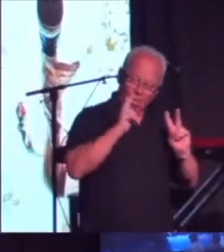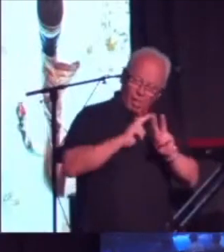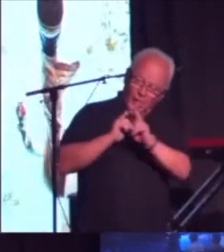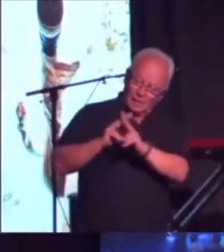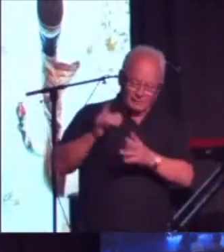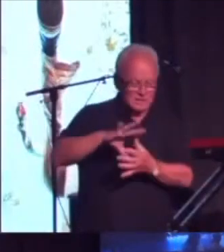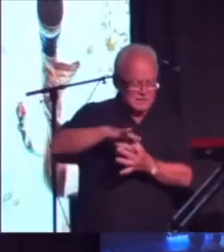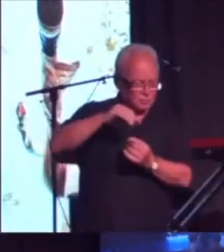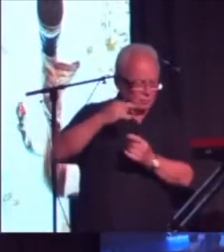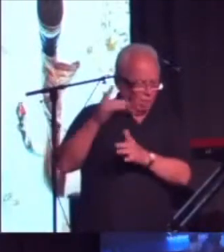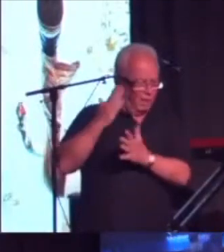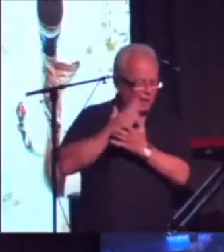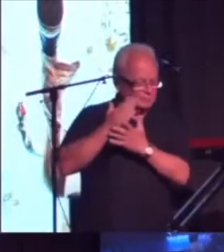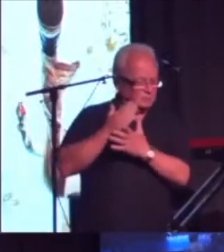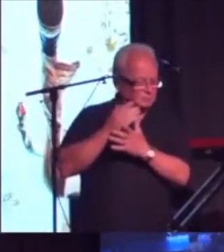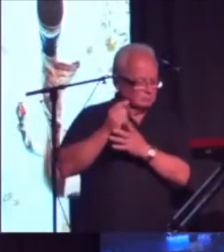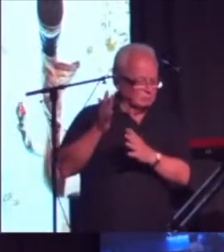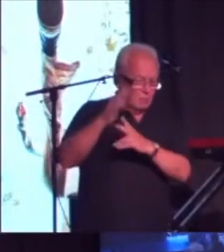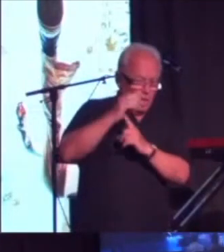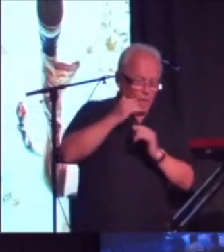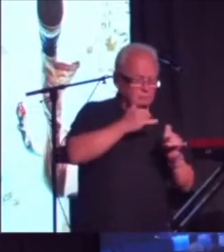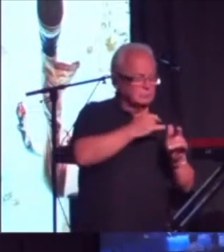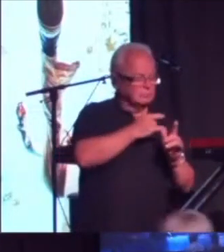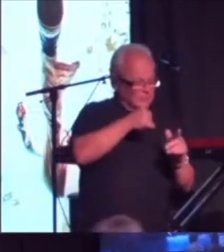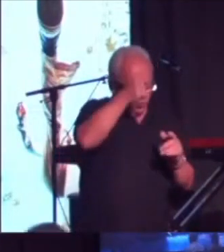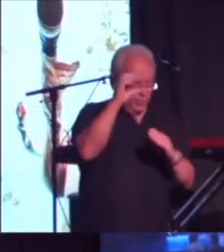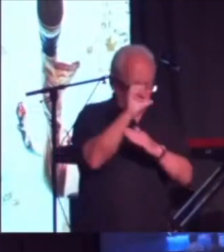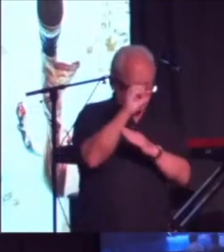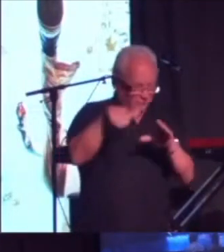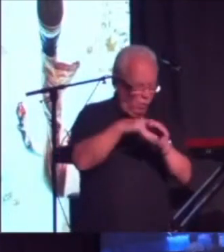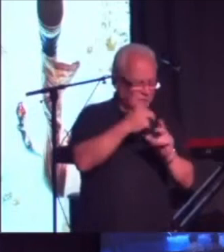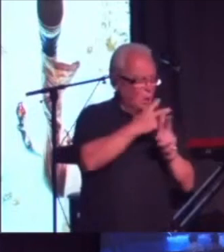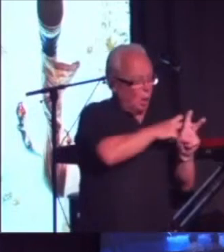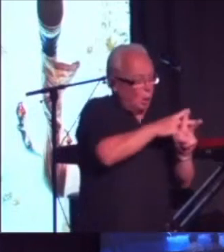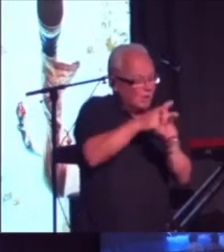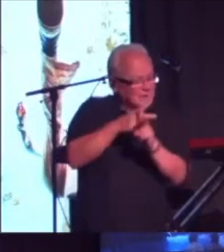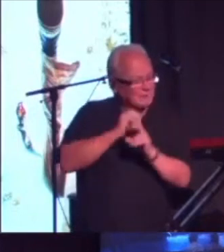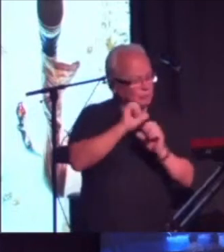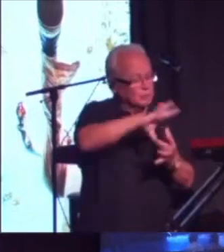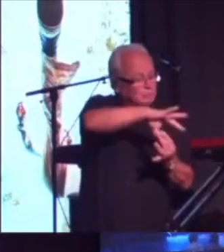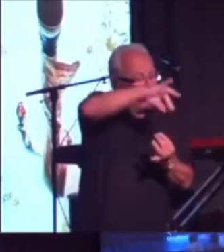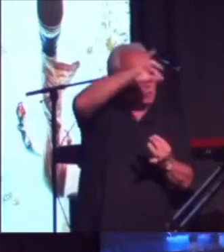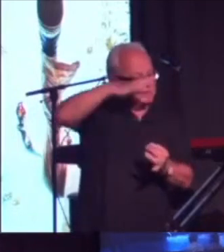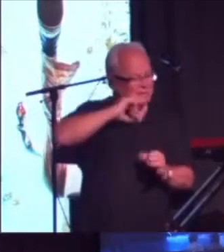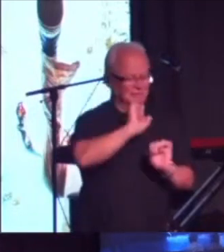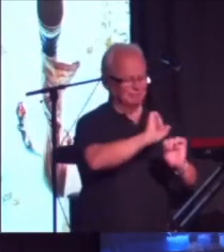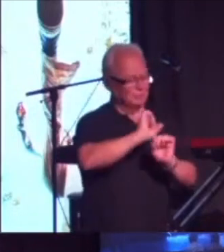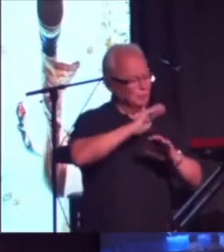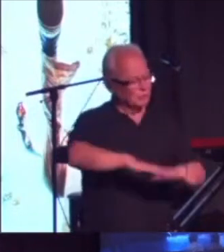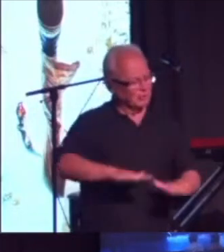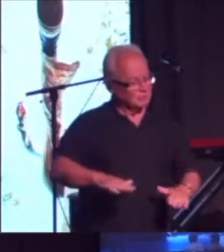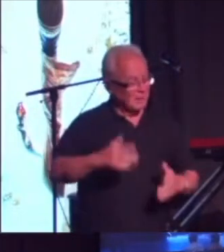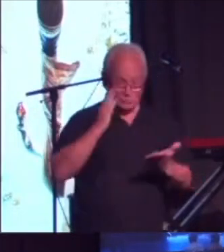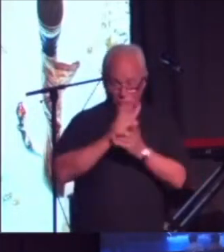were, for the nurture of your children. So we're blessed that you would trust us with that as well. I'm sure you can see and Karen